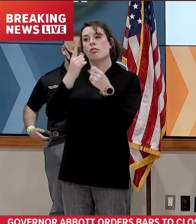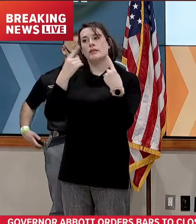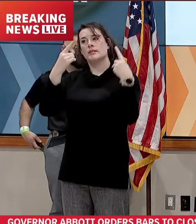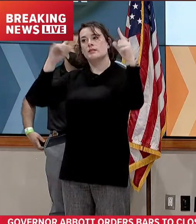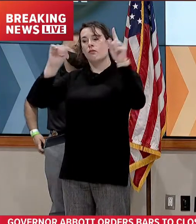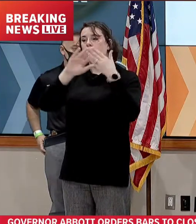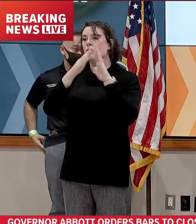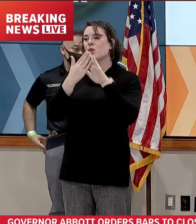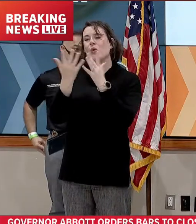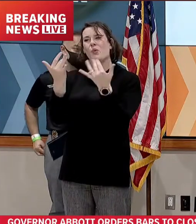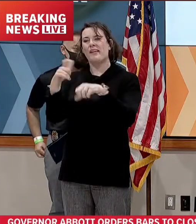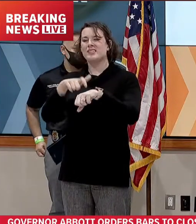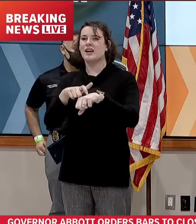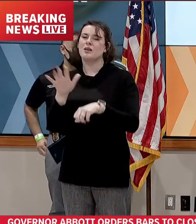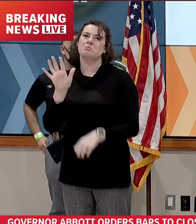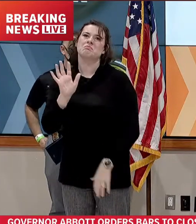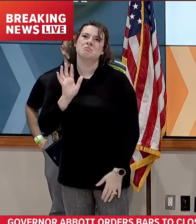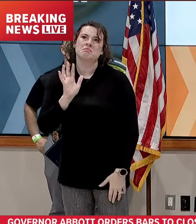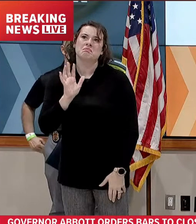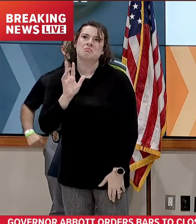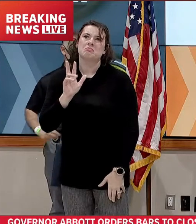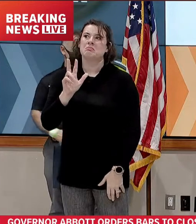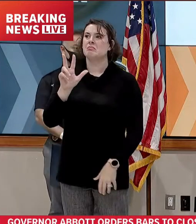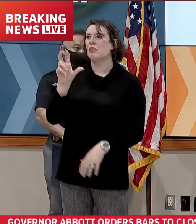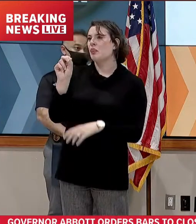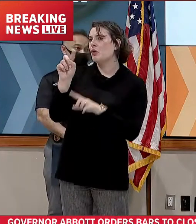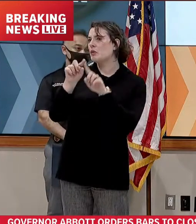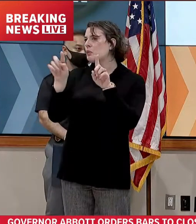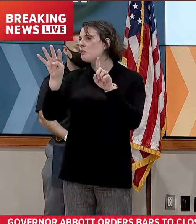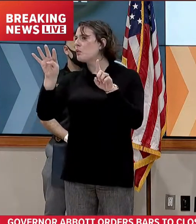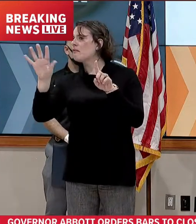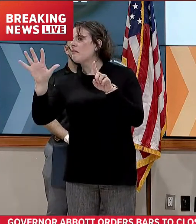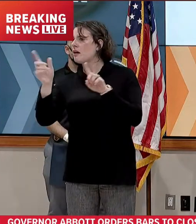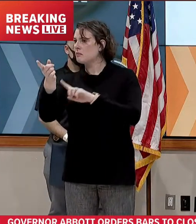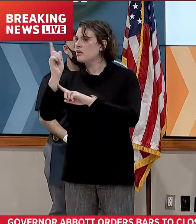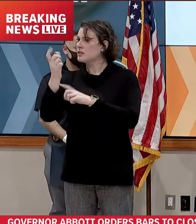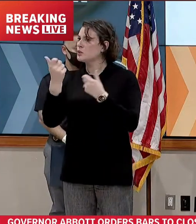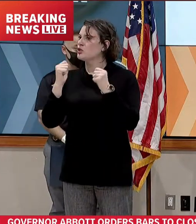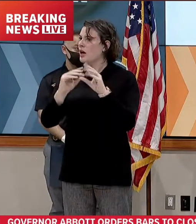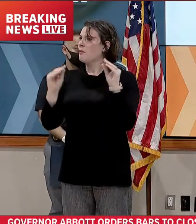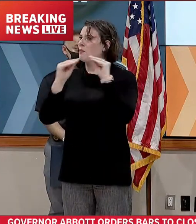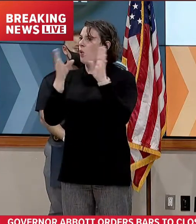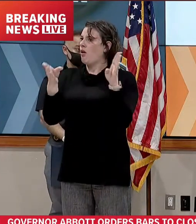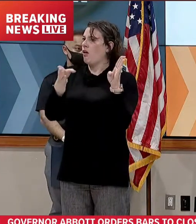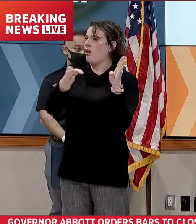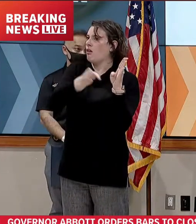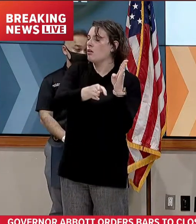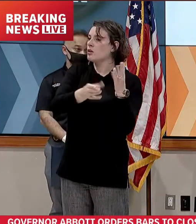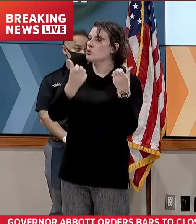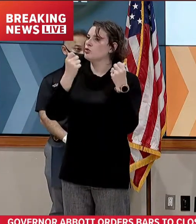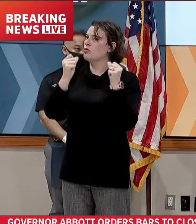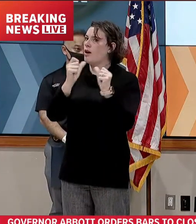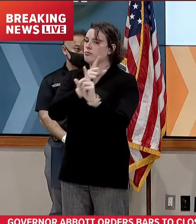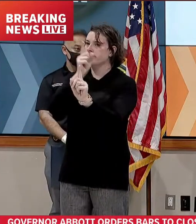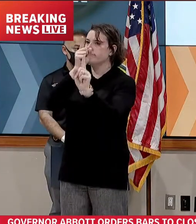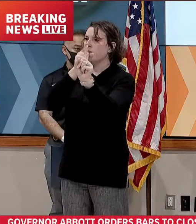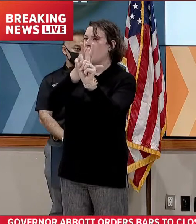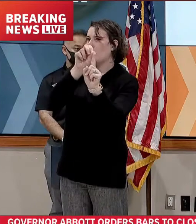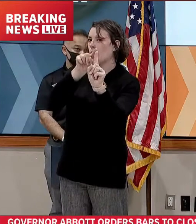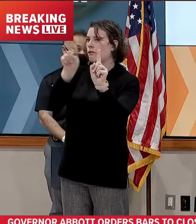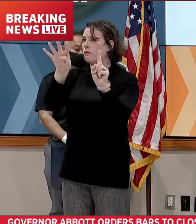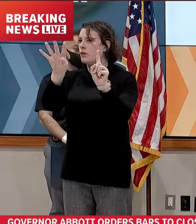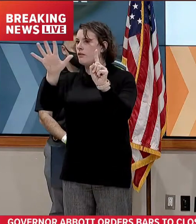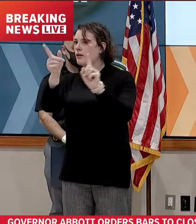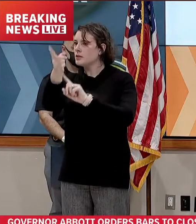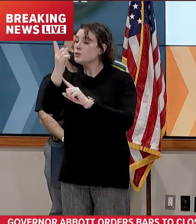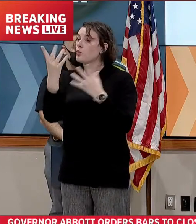community. Our wait times are 30, 45 minutes, and we try and keep them faster than that, and we're going to keep striving for that. We need people to get